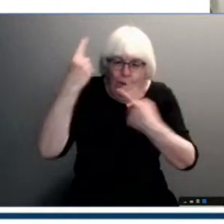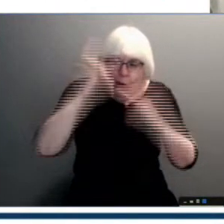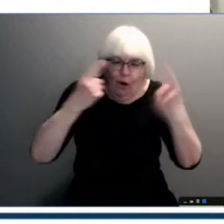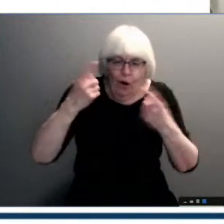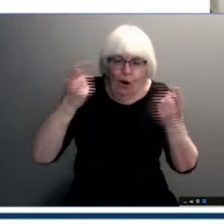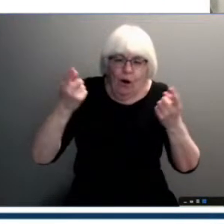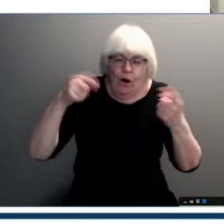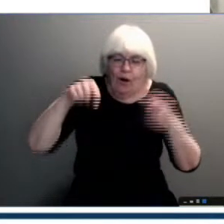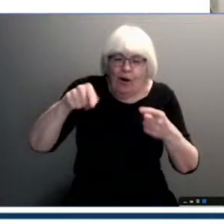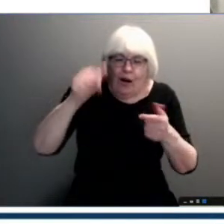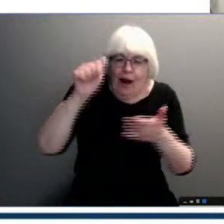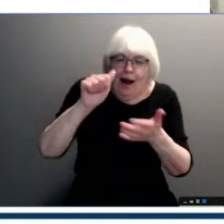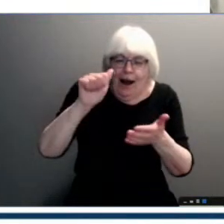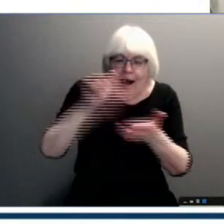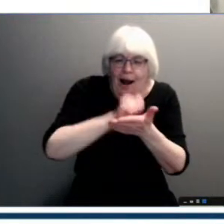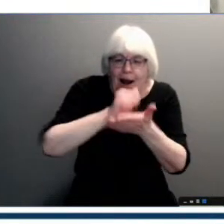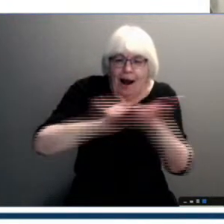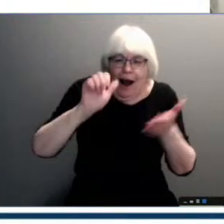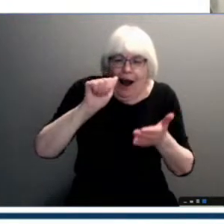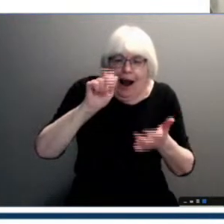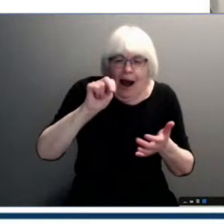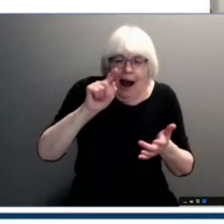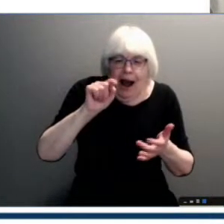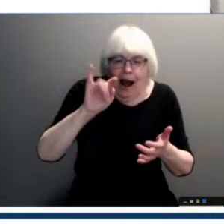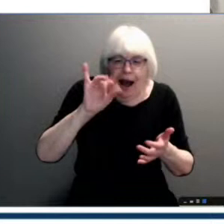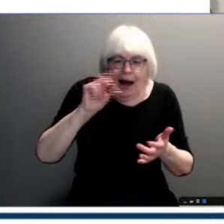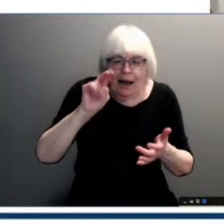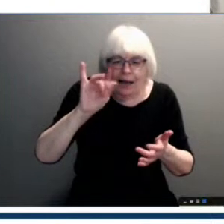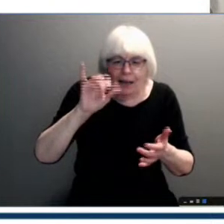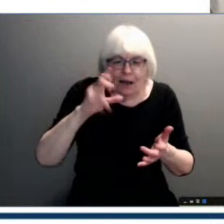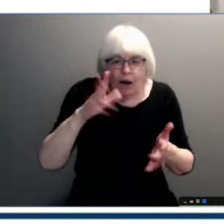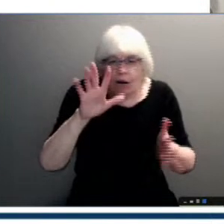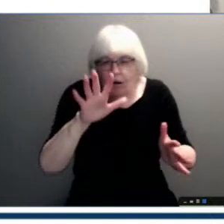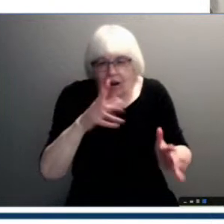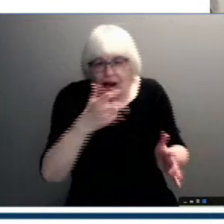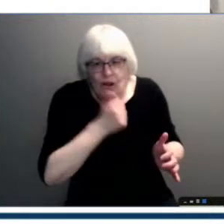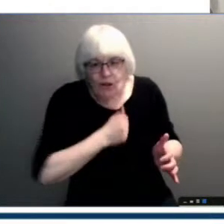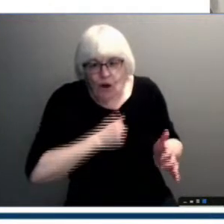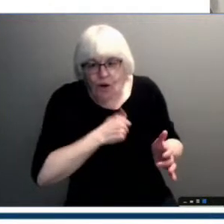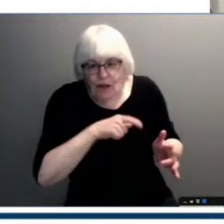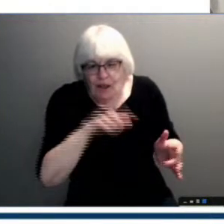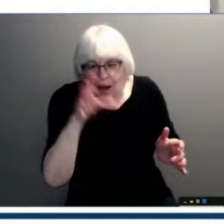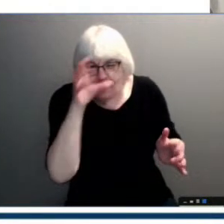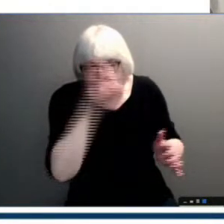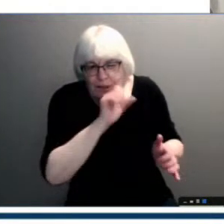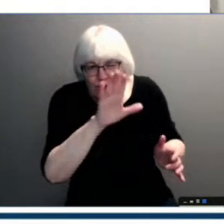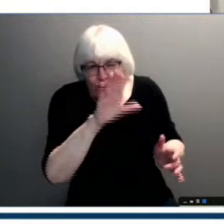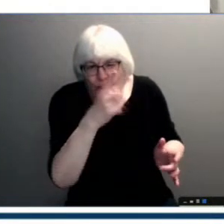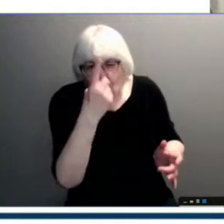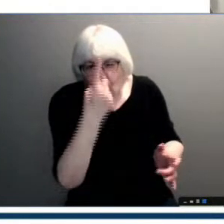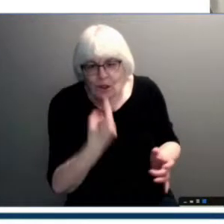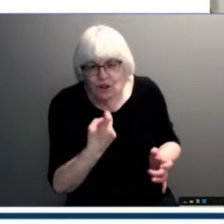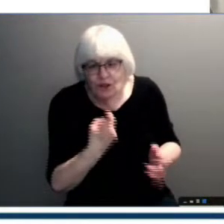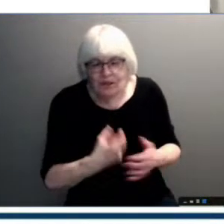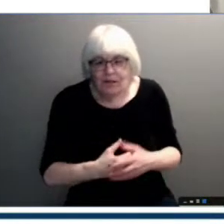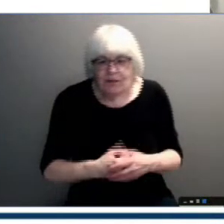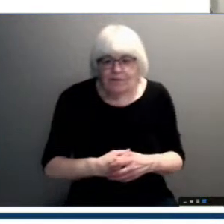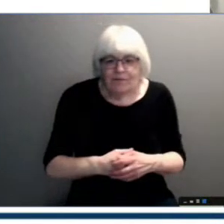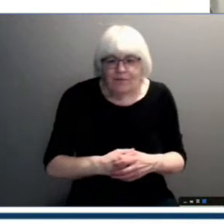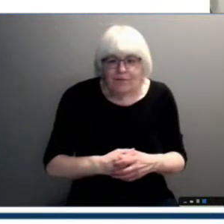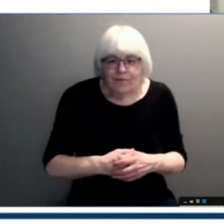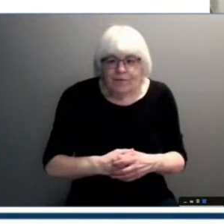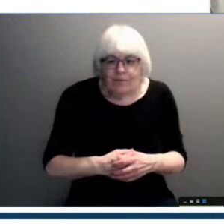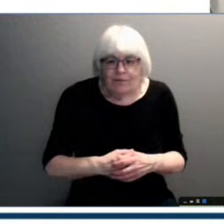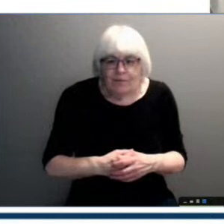I didn't catch the first part of your question. Just what was the most concerning thing that we've discovered coming from this